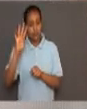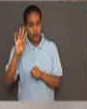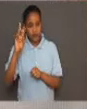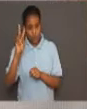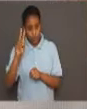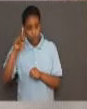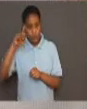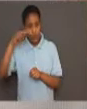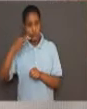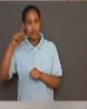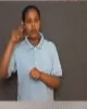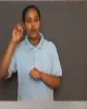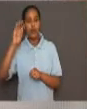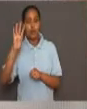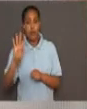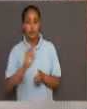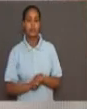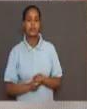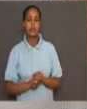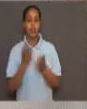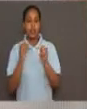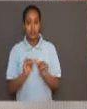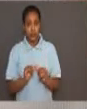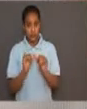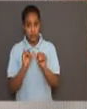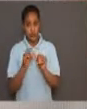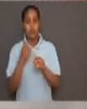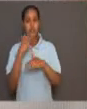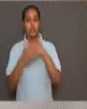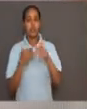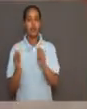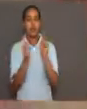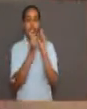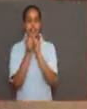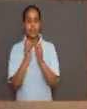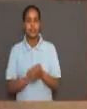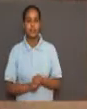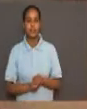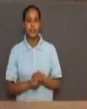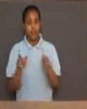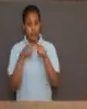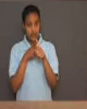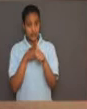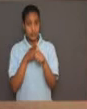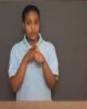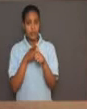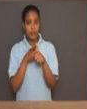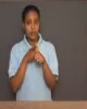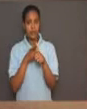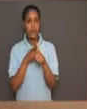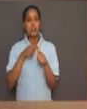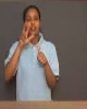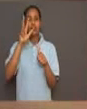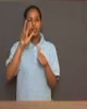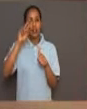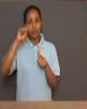monohydrogen phosphate? Let us go through the process together. First,